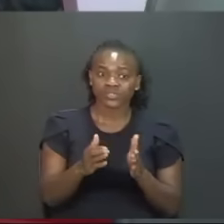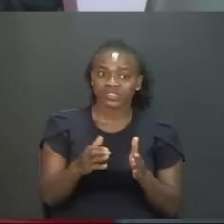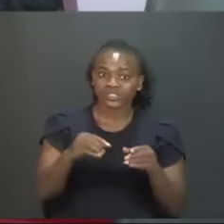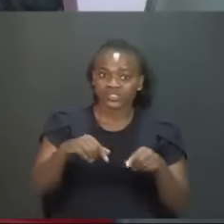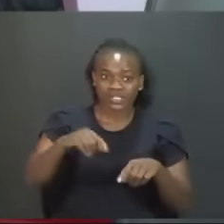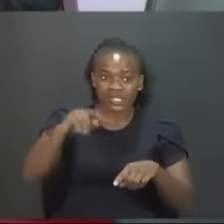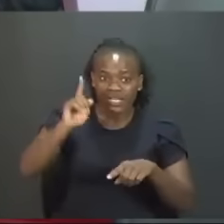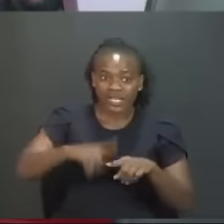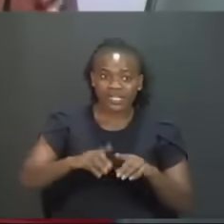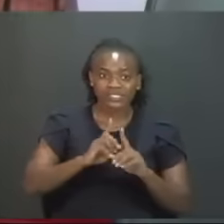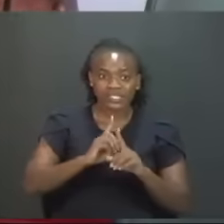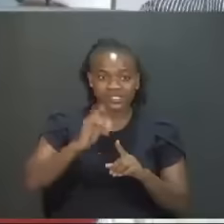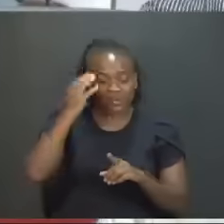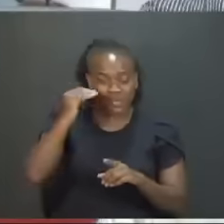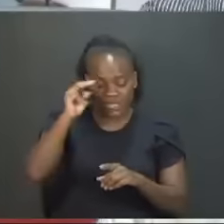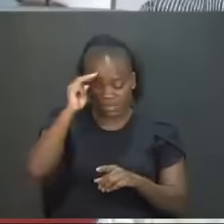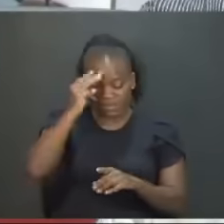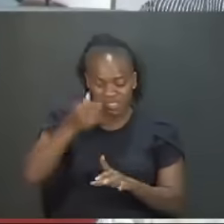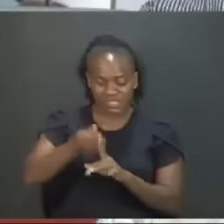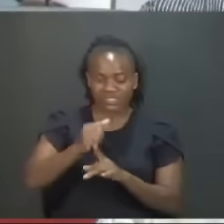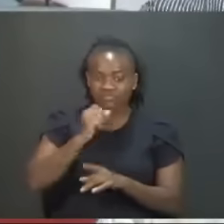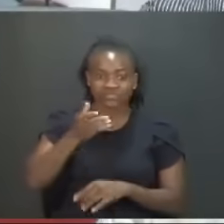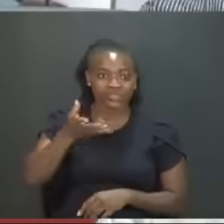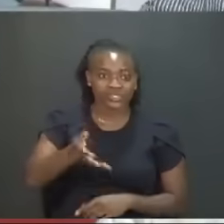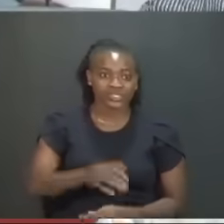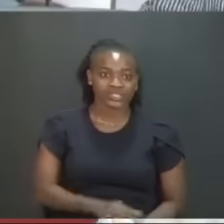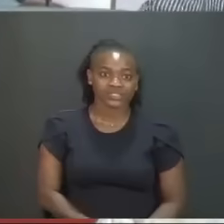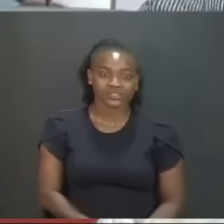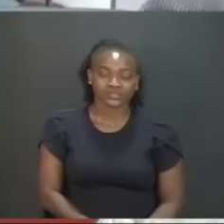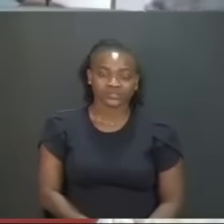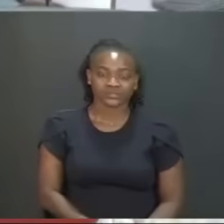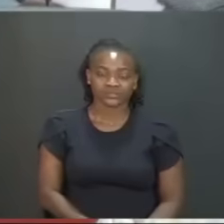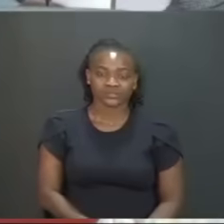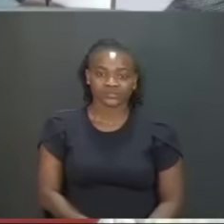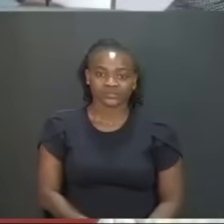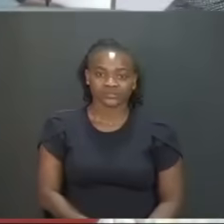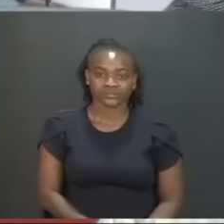answered because the minister is not available. That's what he said.